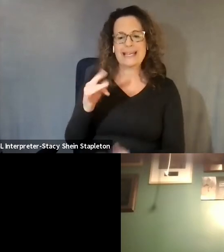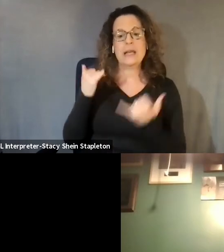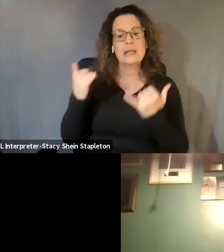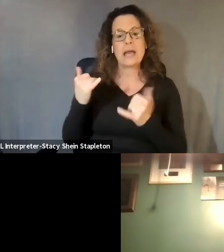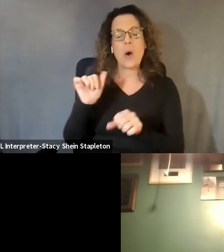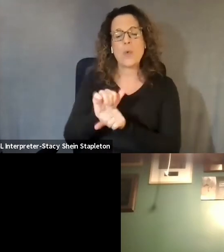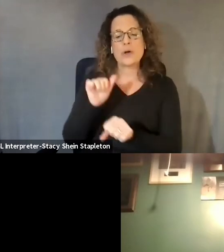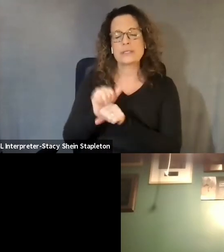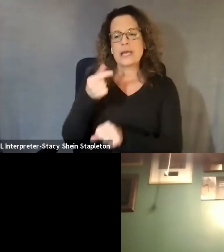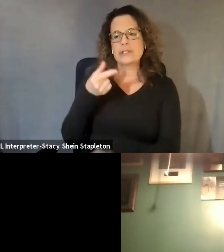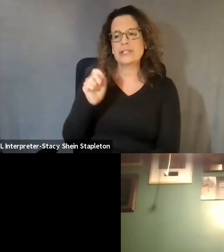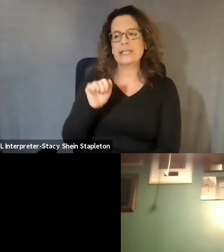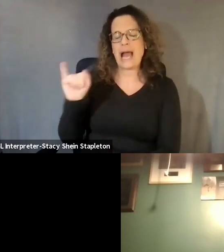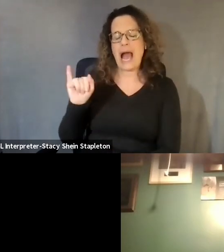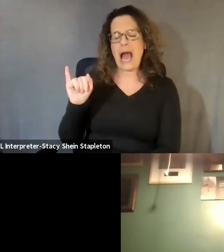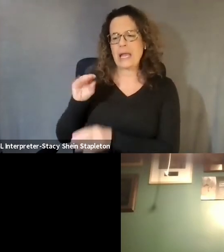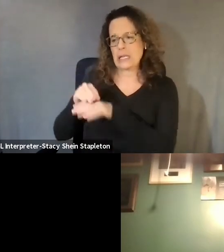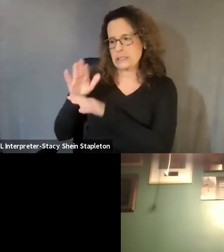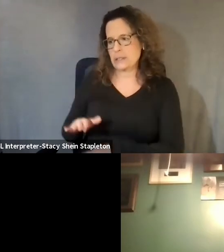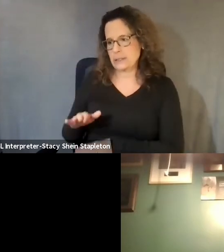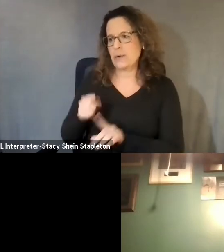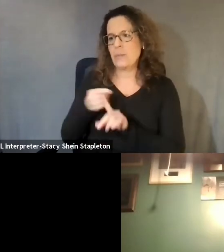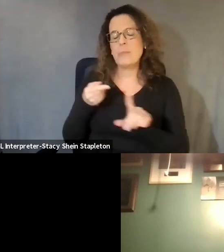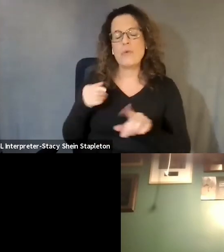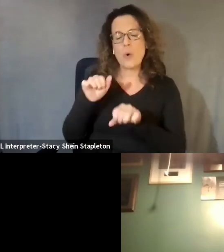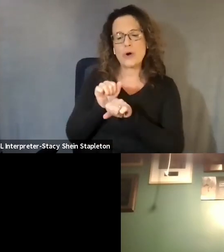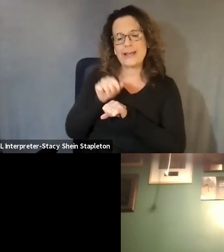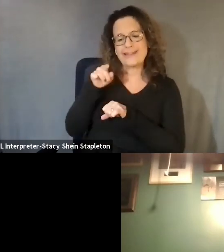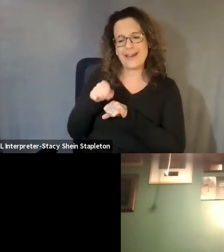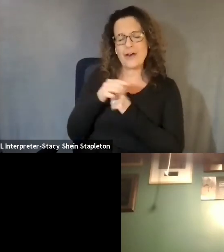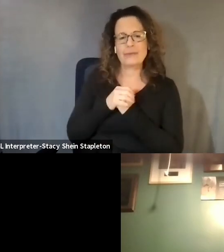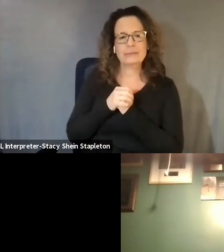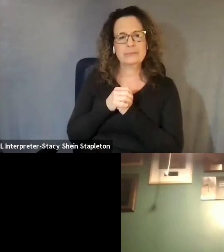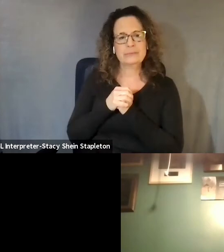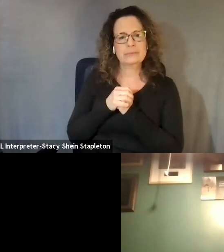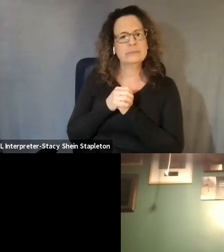GEI Consultants. Before going to GEI,